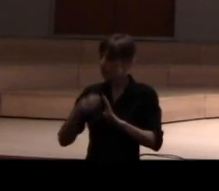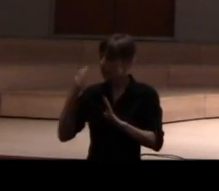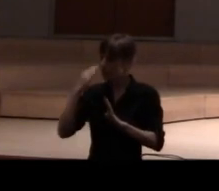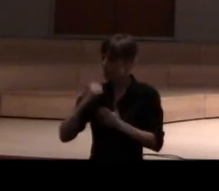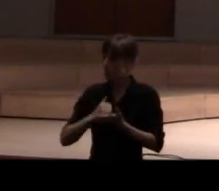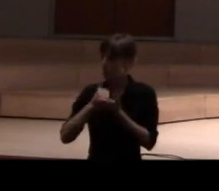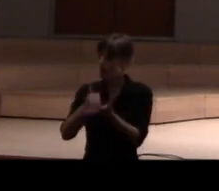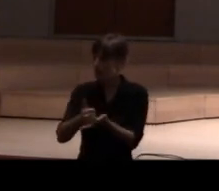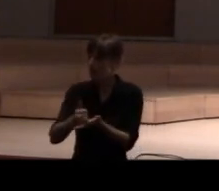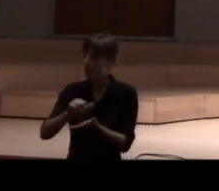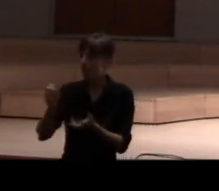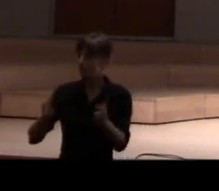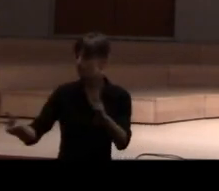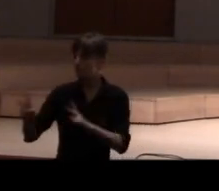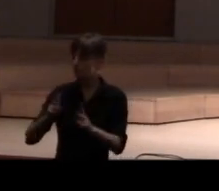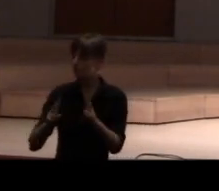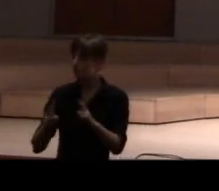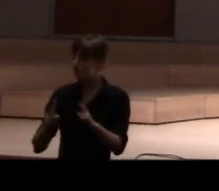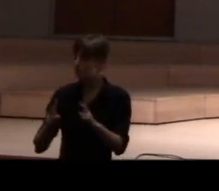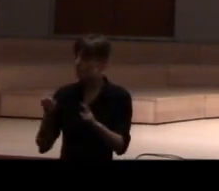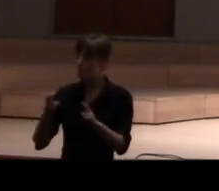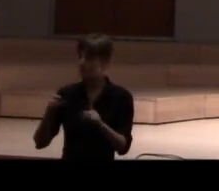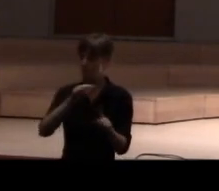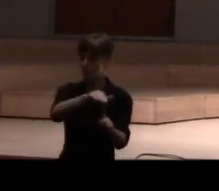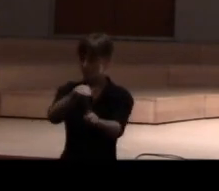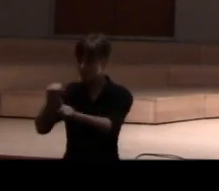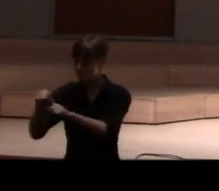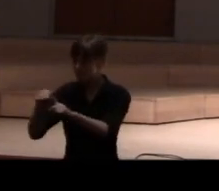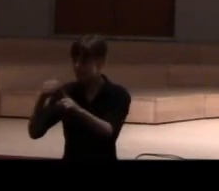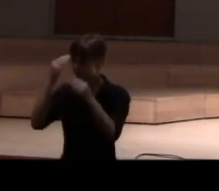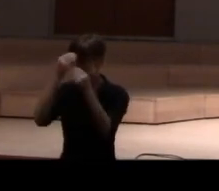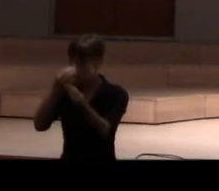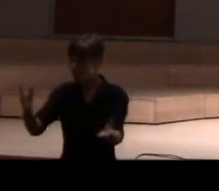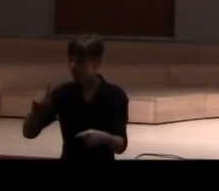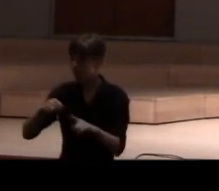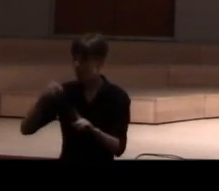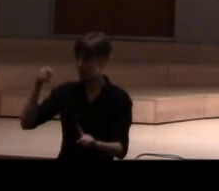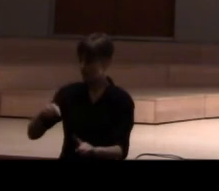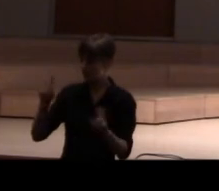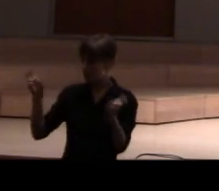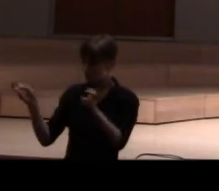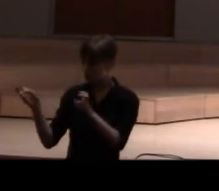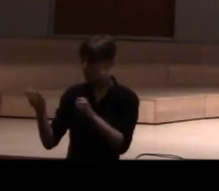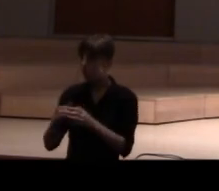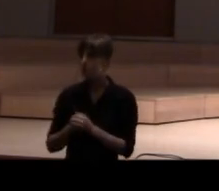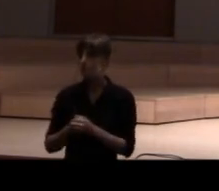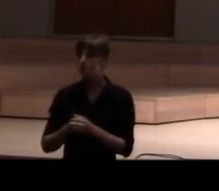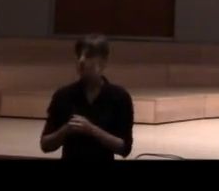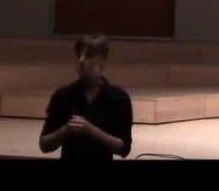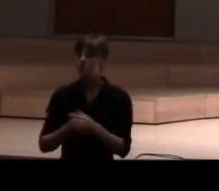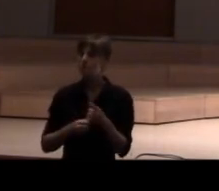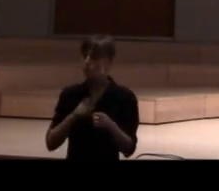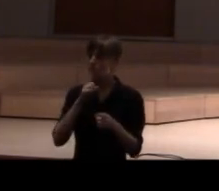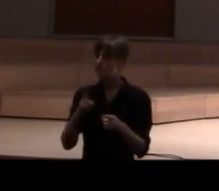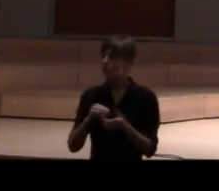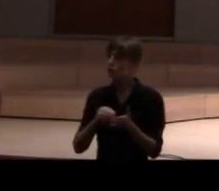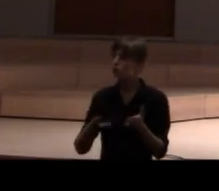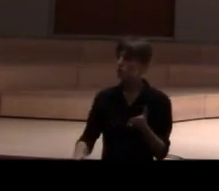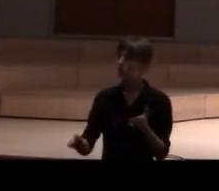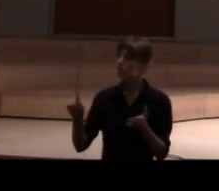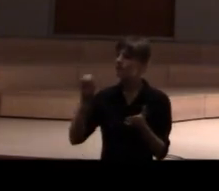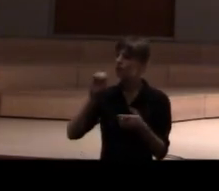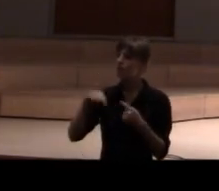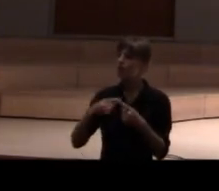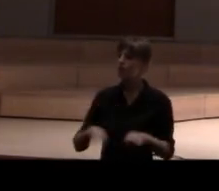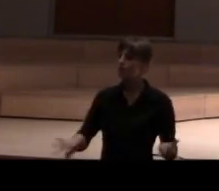will raise awareness about an issue. Moreover, students often hear about the importance of writing what you know. Have you ever